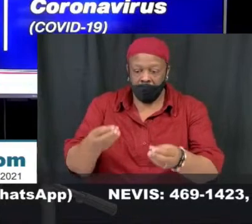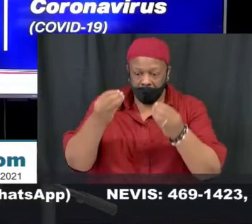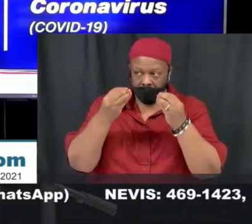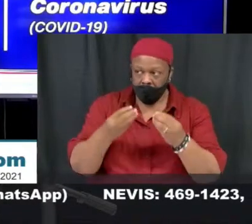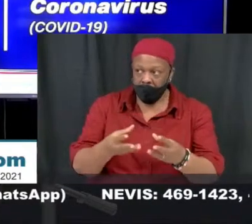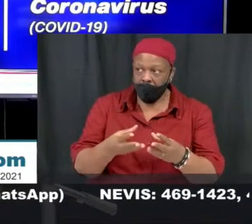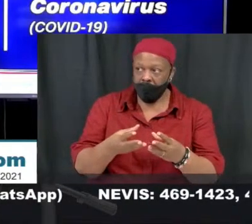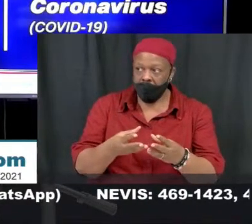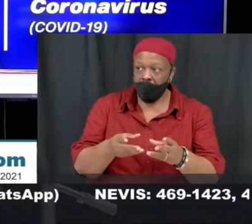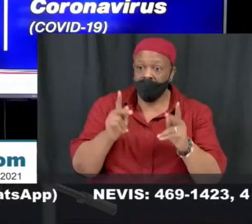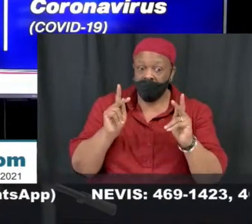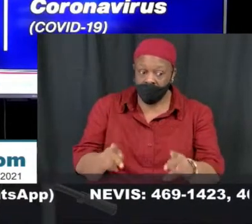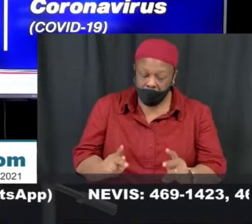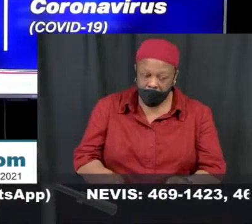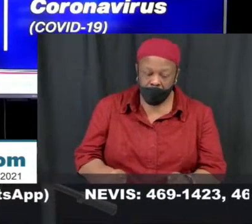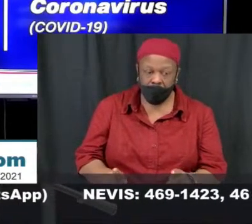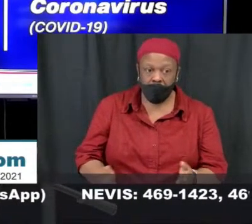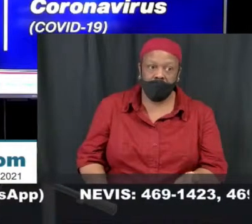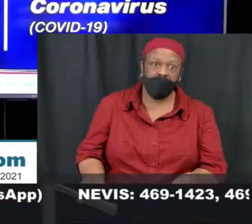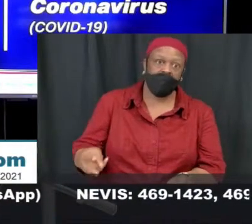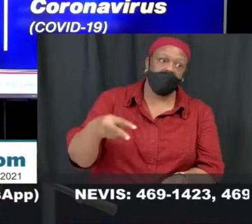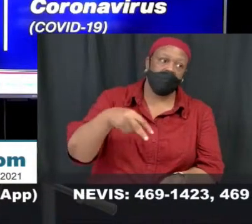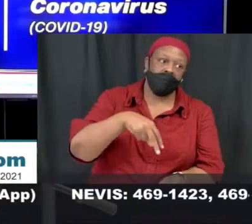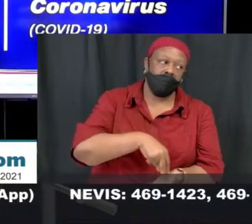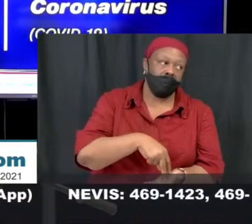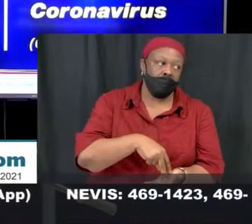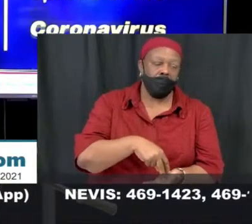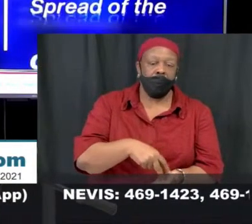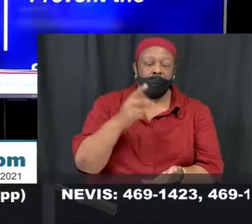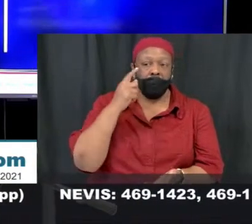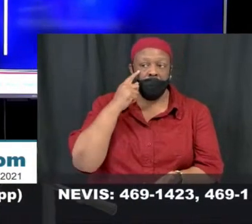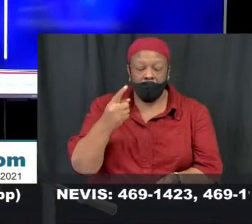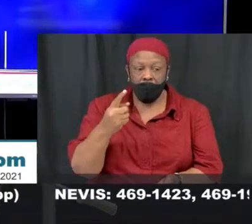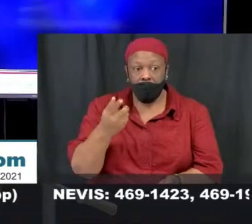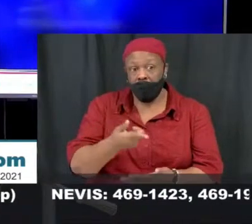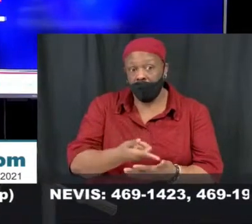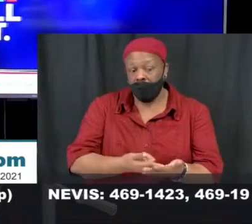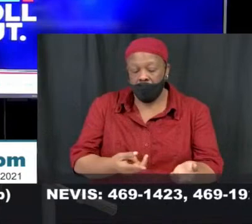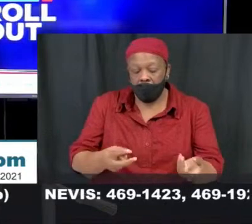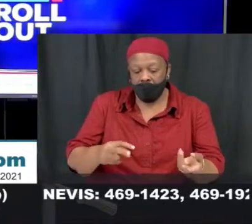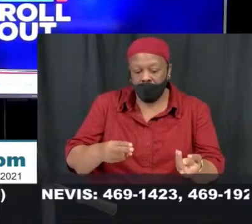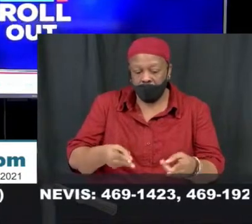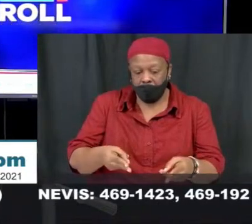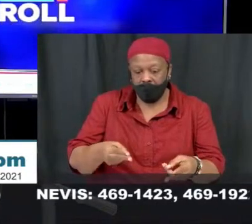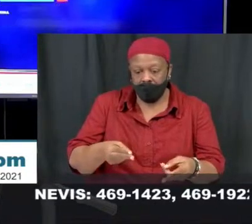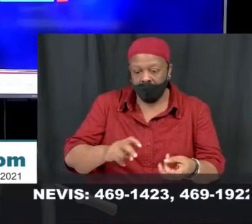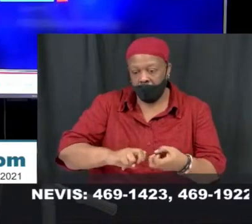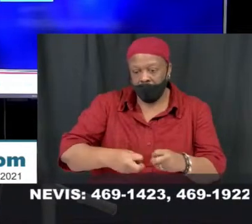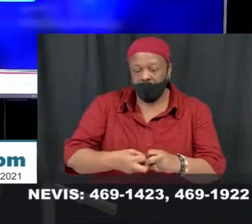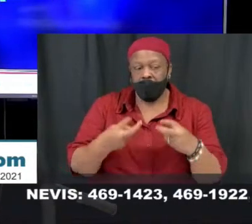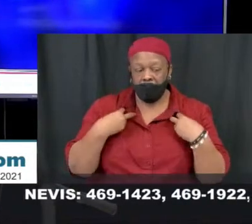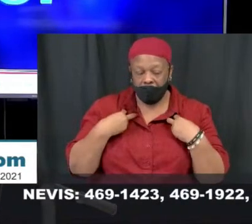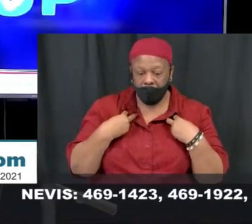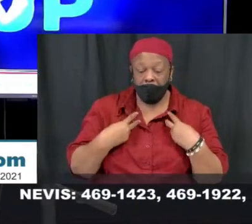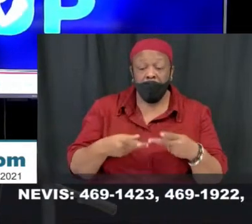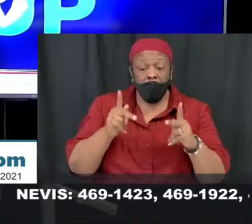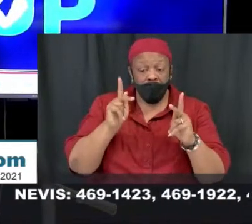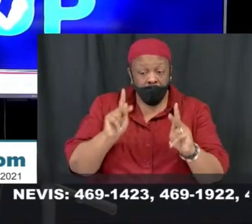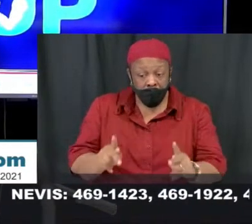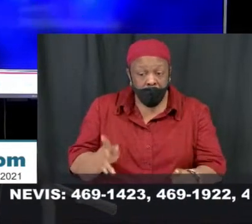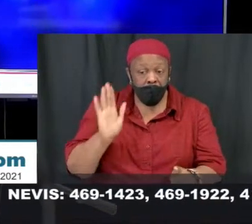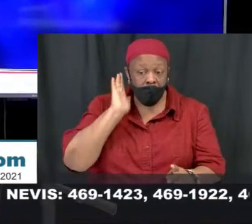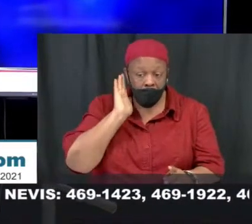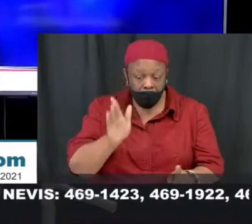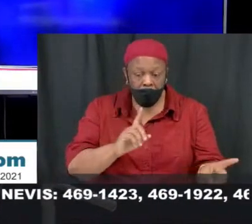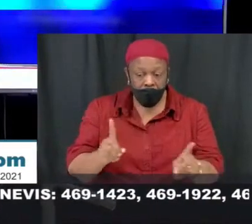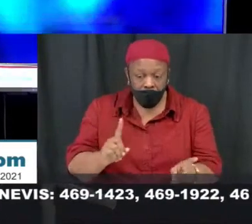to address any national crisis. Given the facts, our people will do what's right for themselves and, more